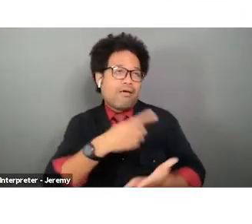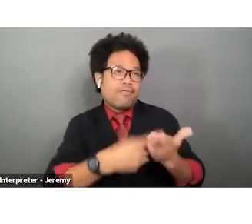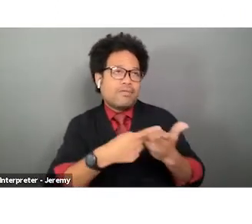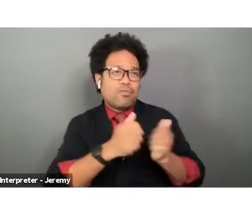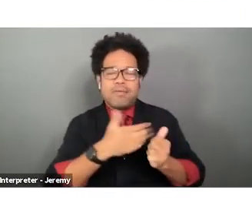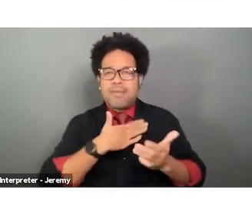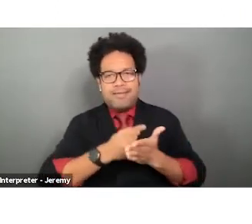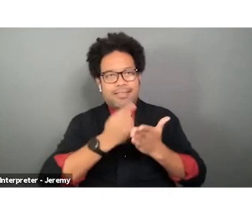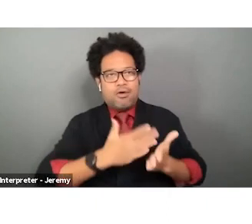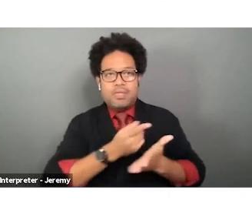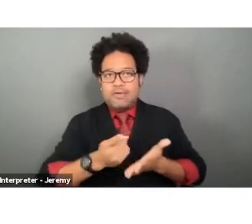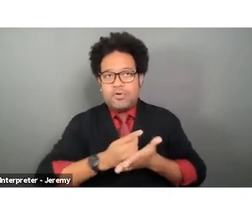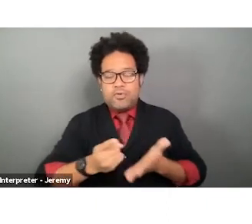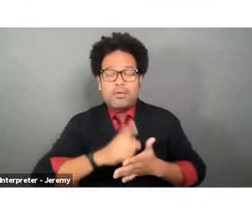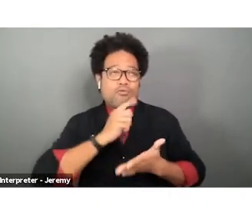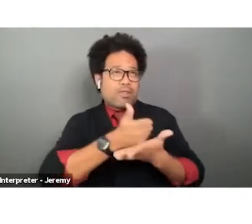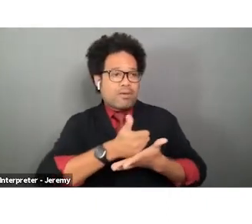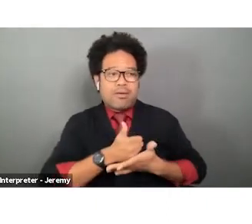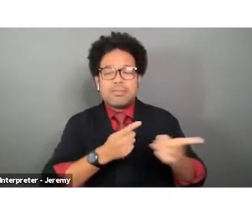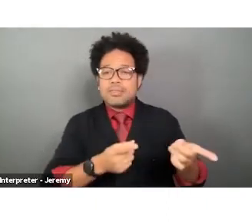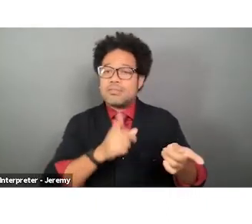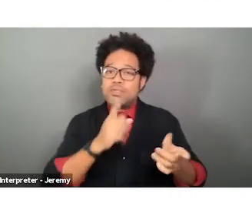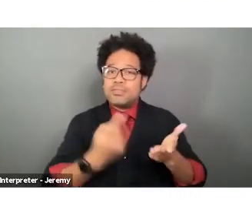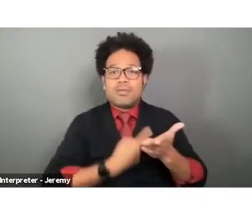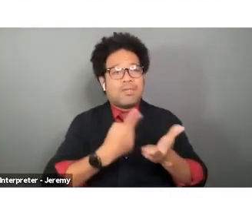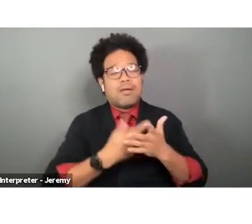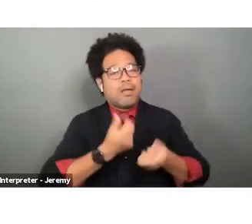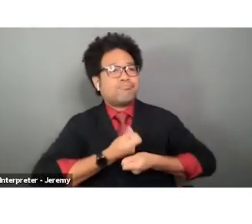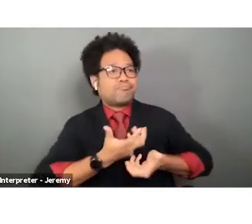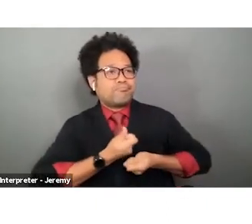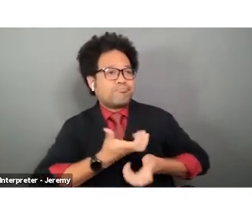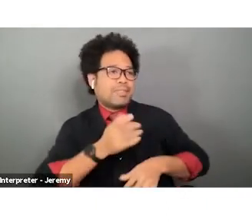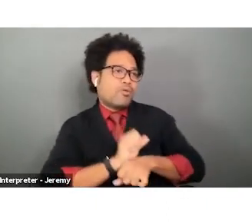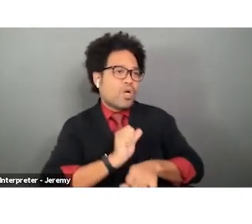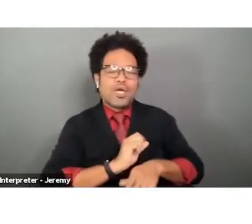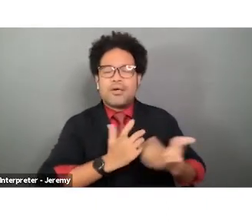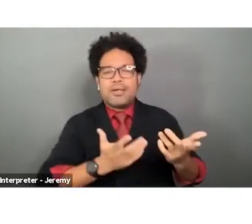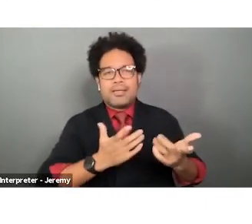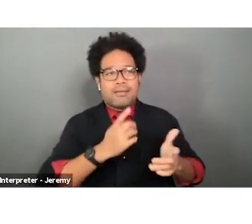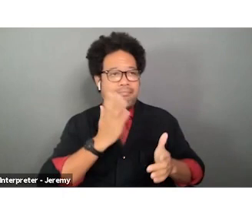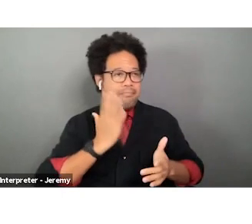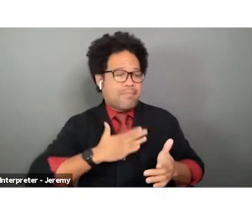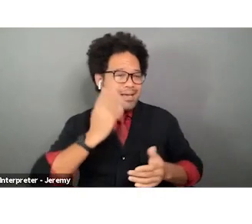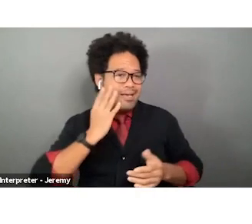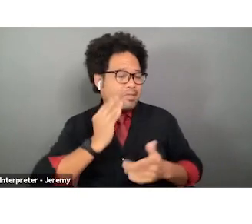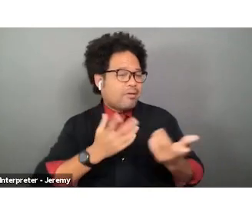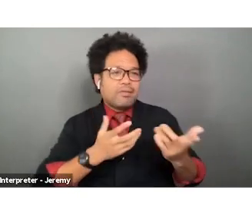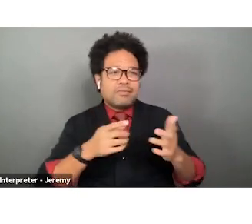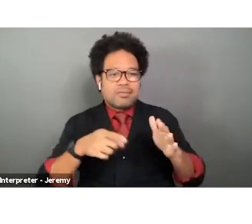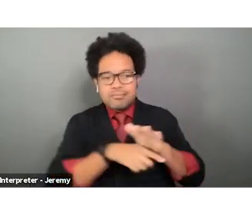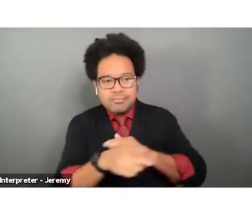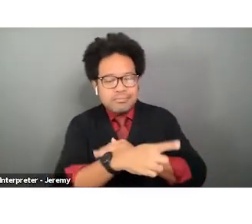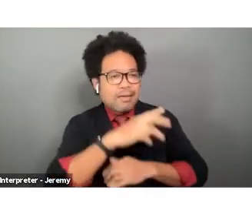week. It's really, really helpful. Like I really sometimes just talk about the work and what I'm going through or like navigating